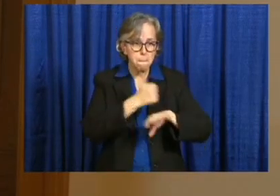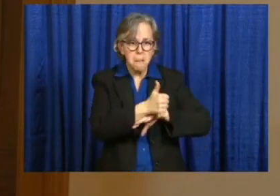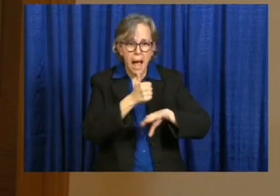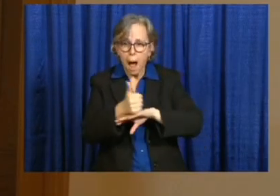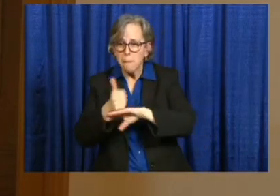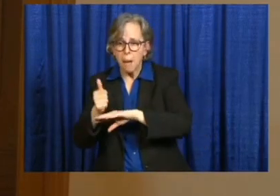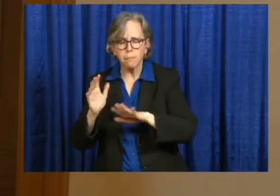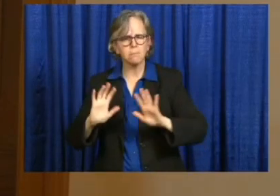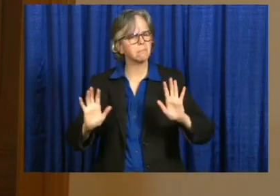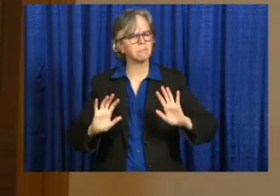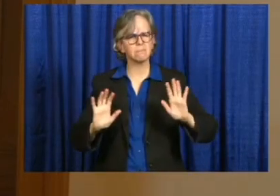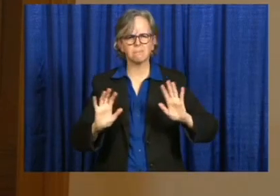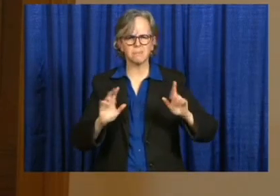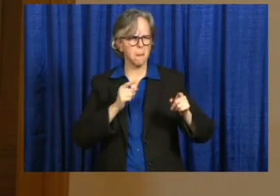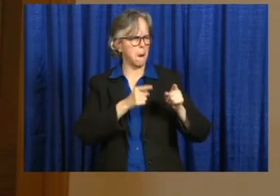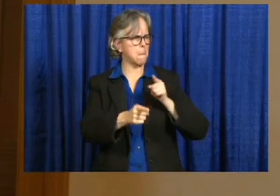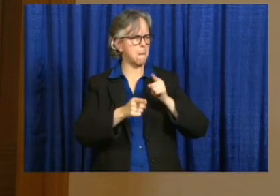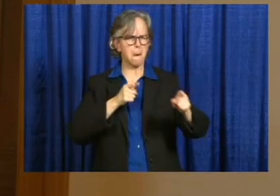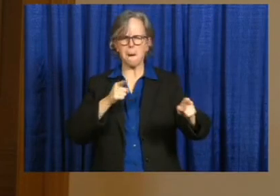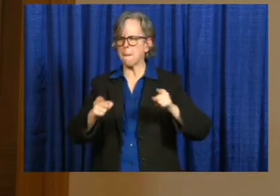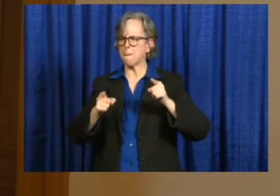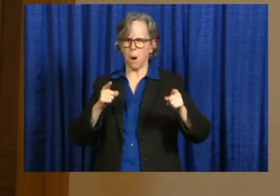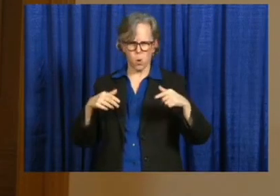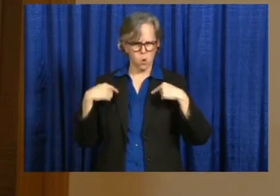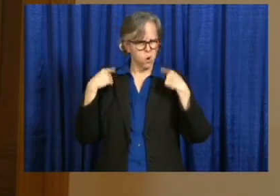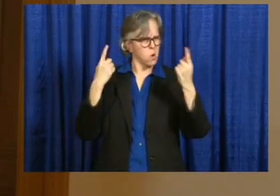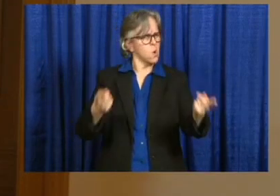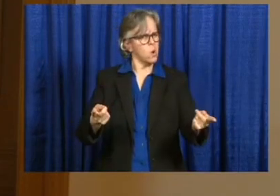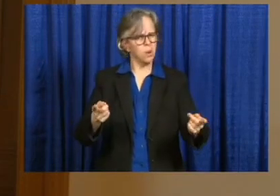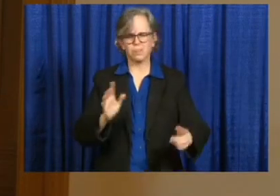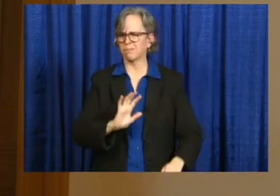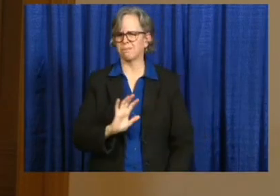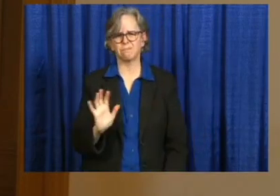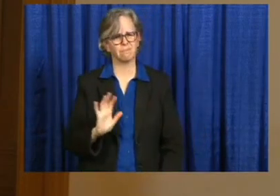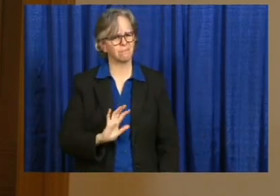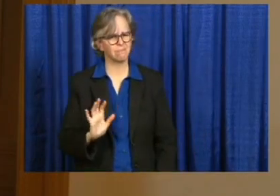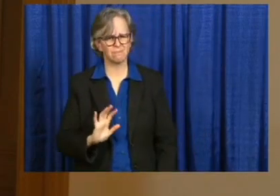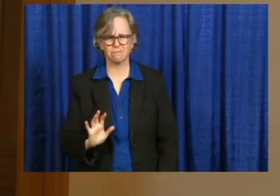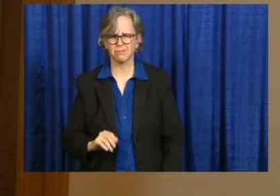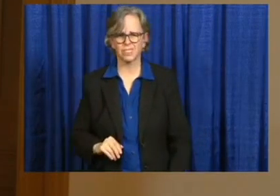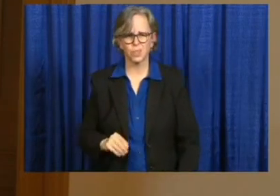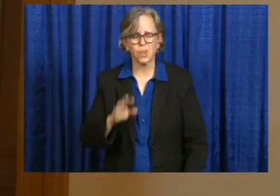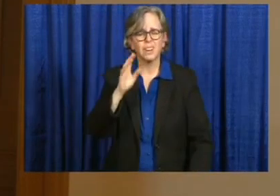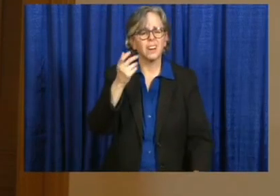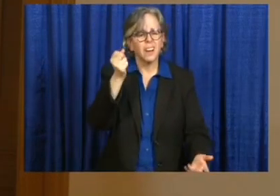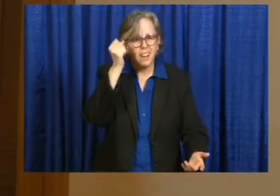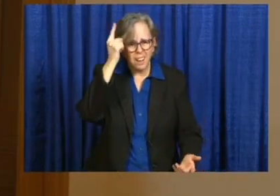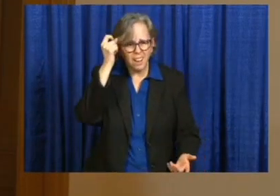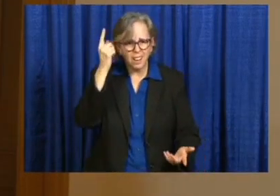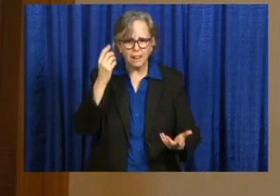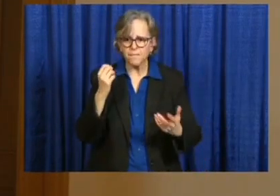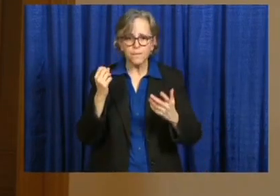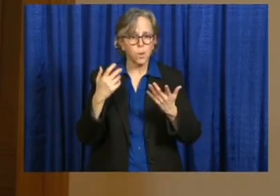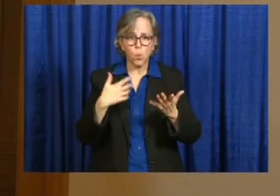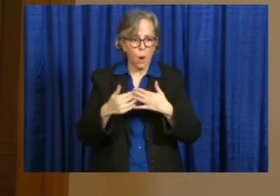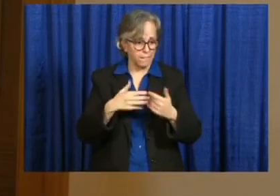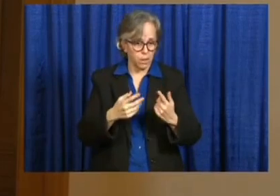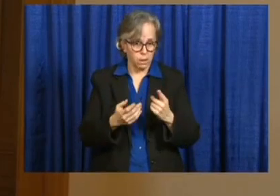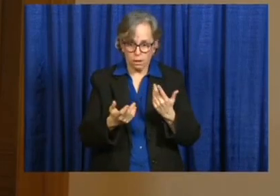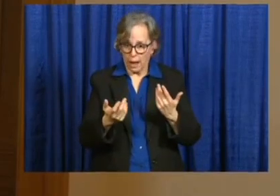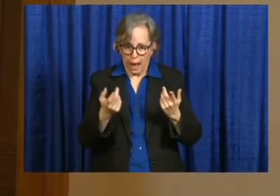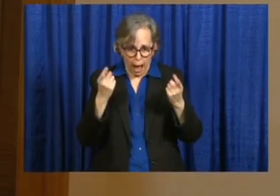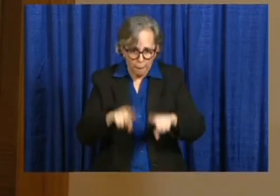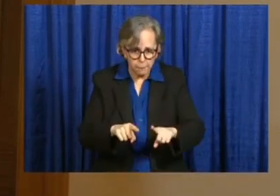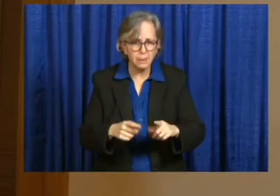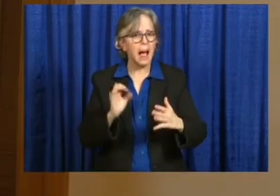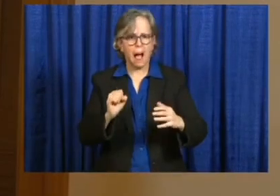now. And as I've said often, you have to fight the war with what you've got. We're in the situation we're in. We have the testing we have,